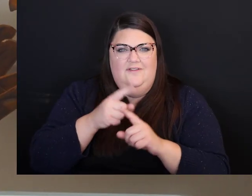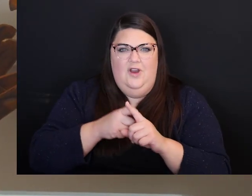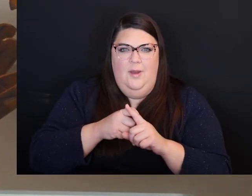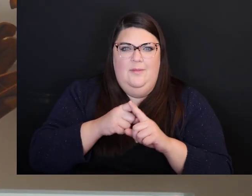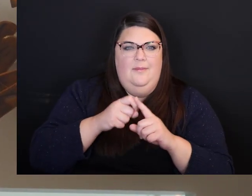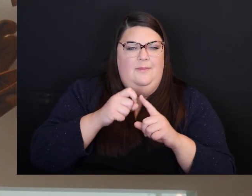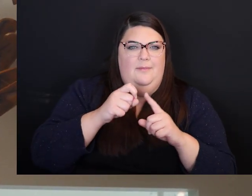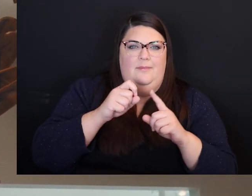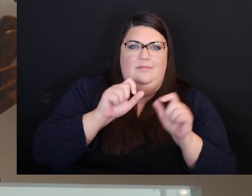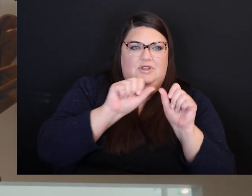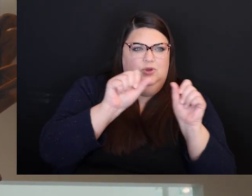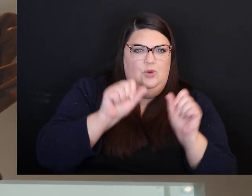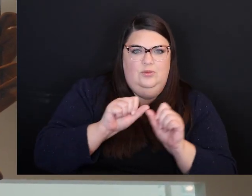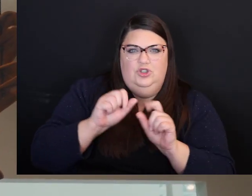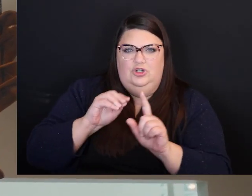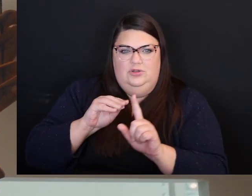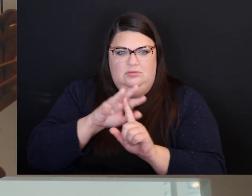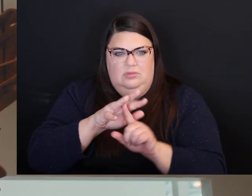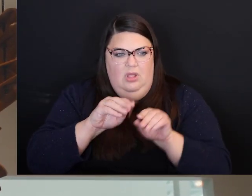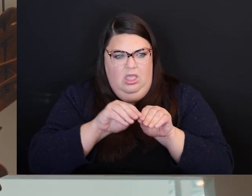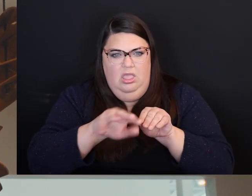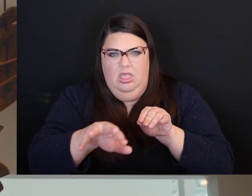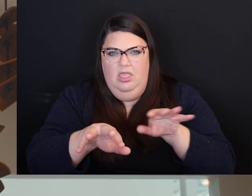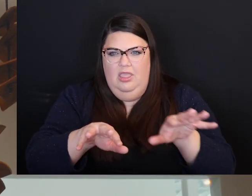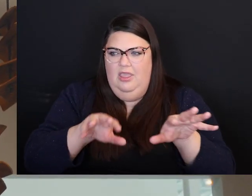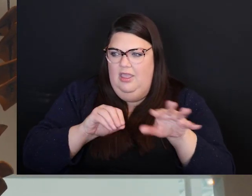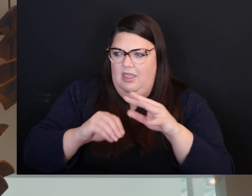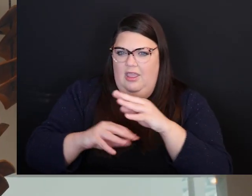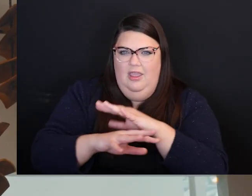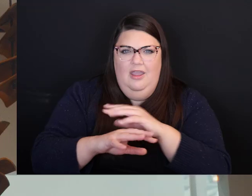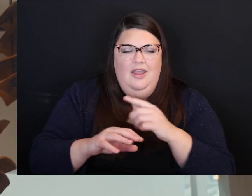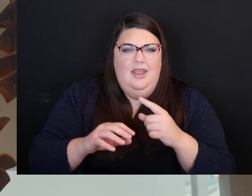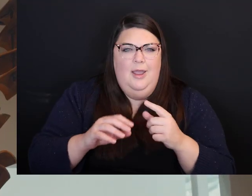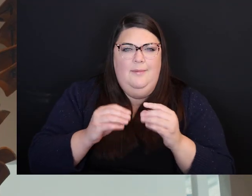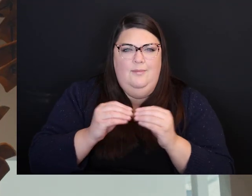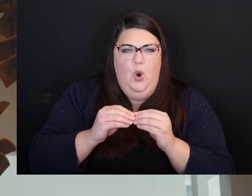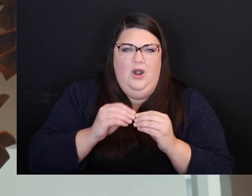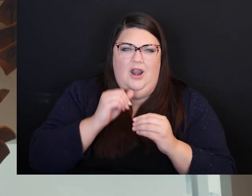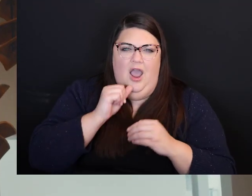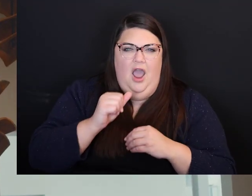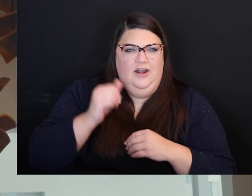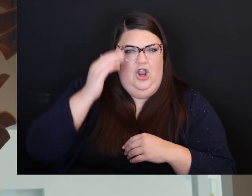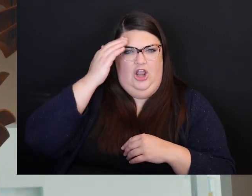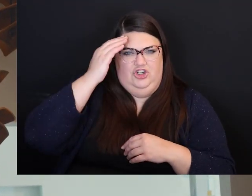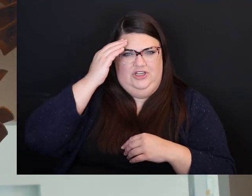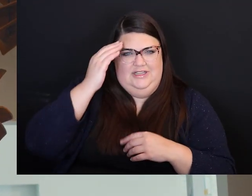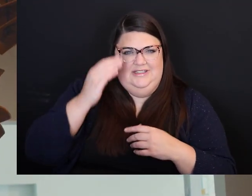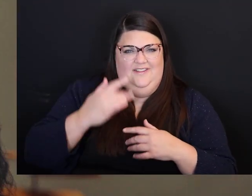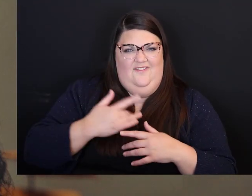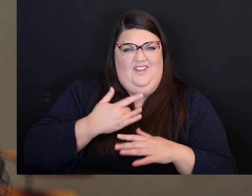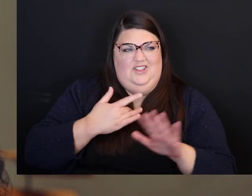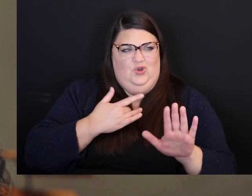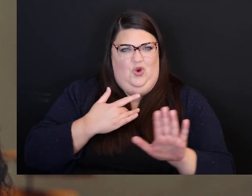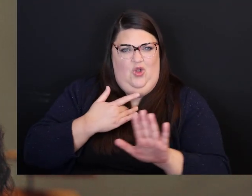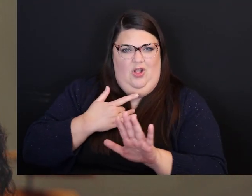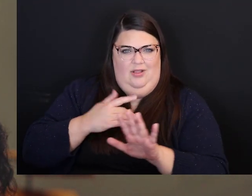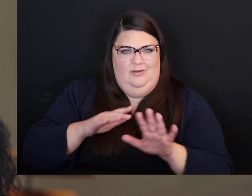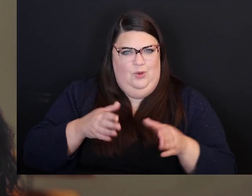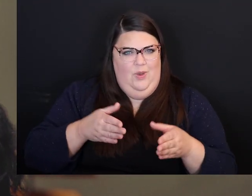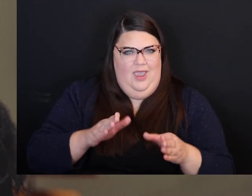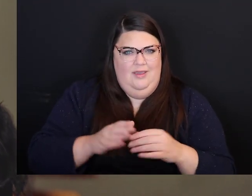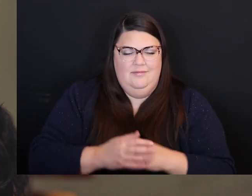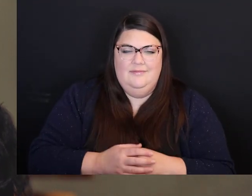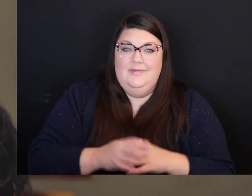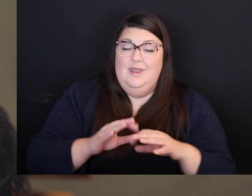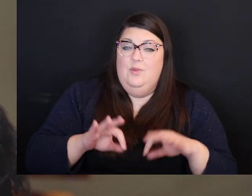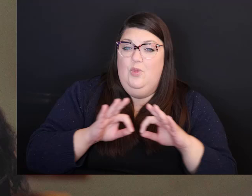it's that people will relate to the work in a more unconscious, visceral way. The importance of this